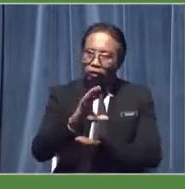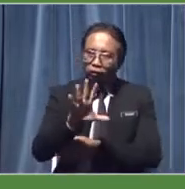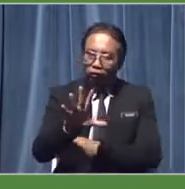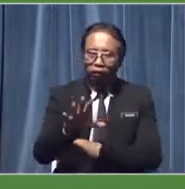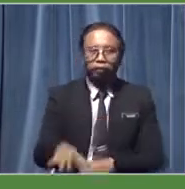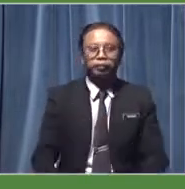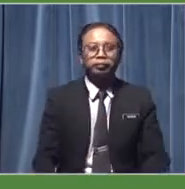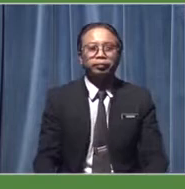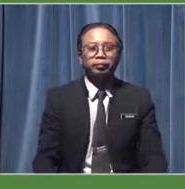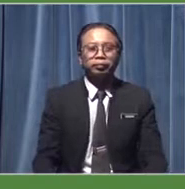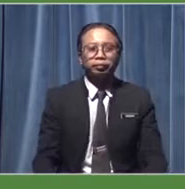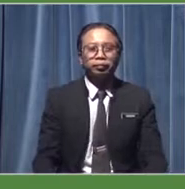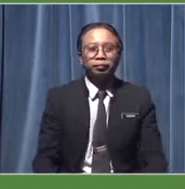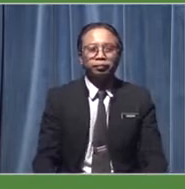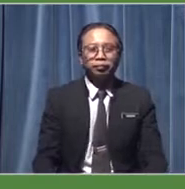C5.